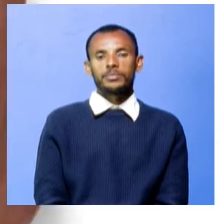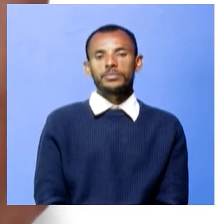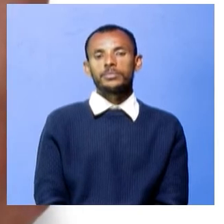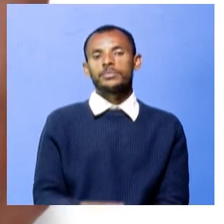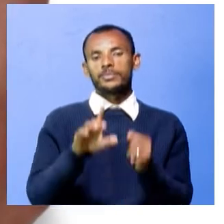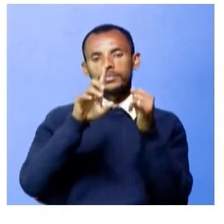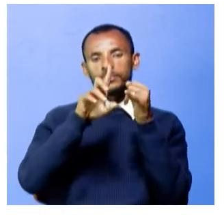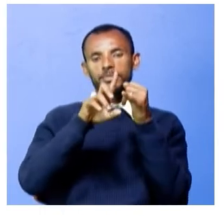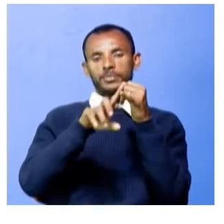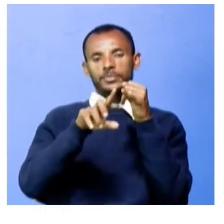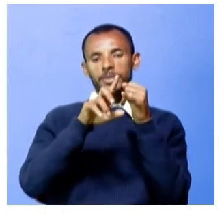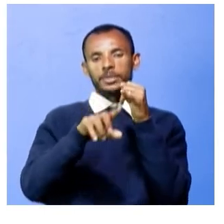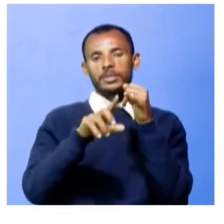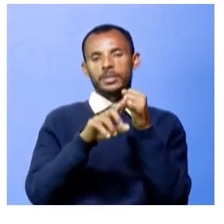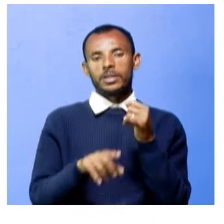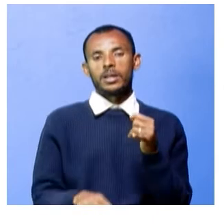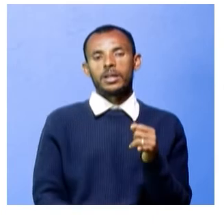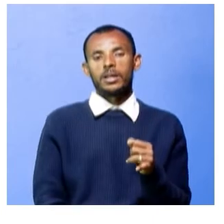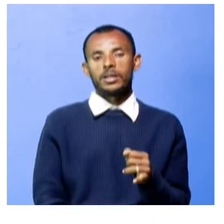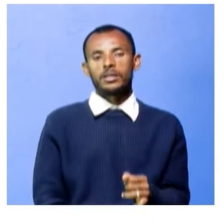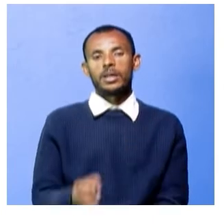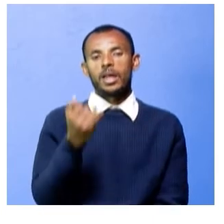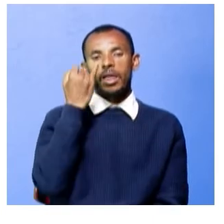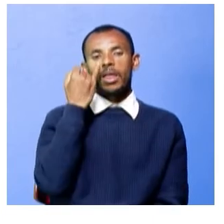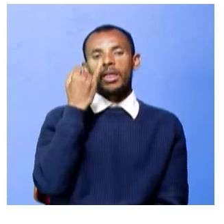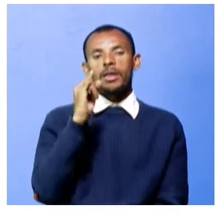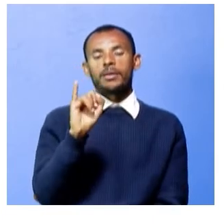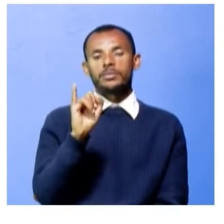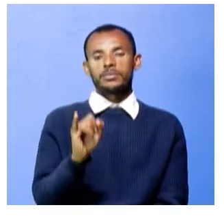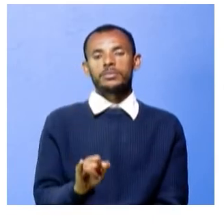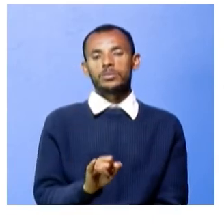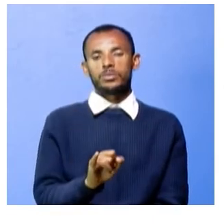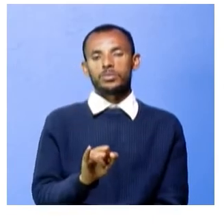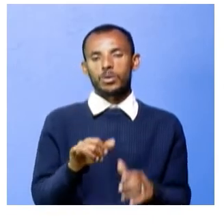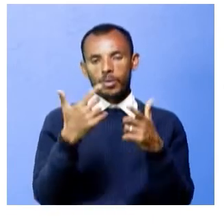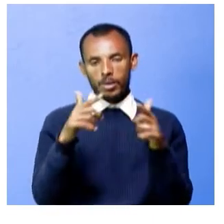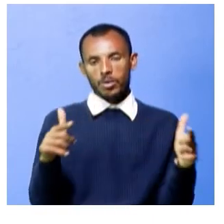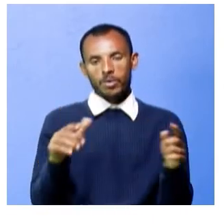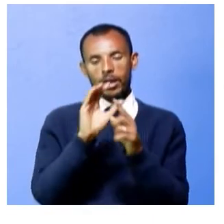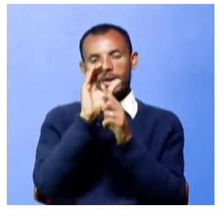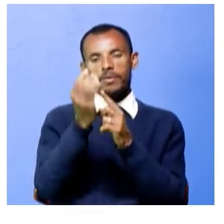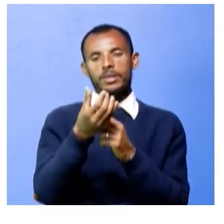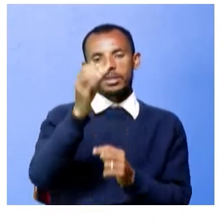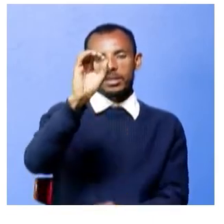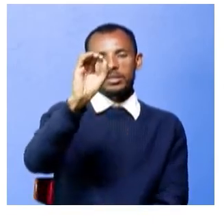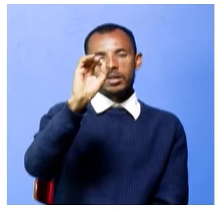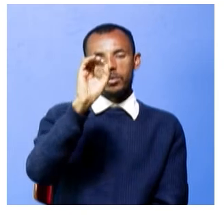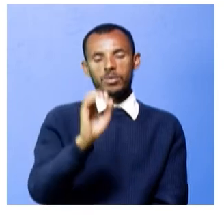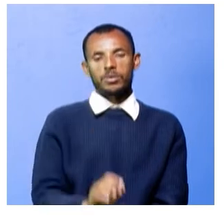The last one is if probability of an event is 0.